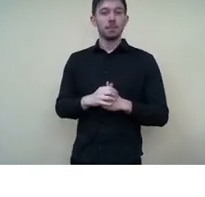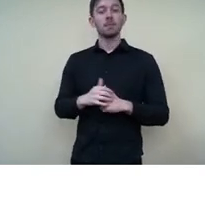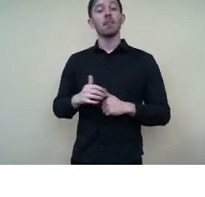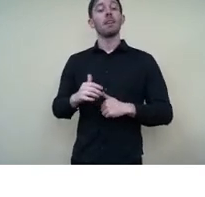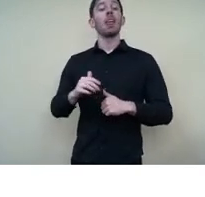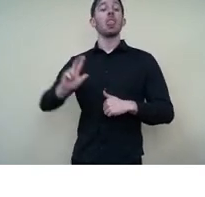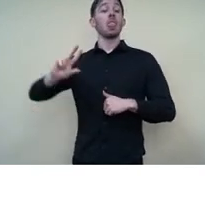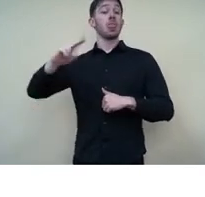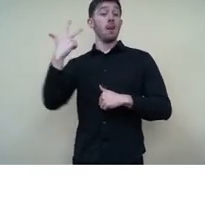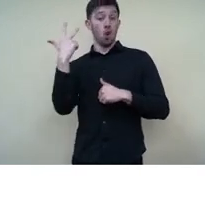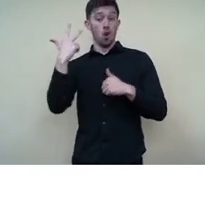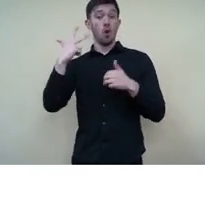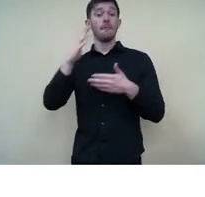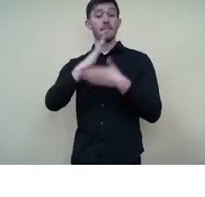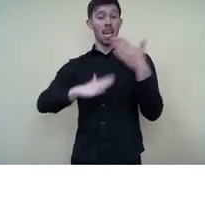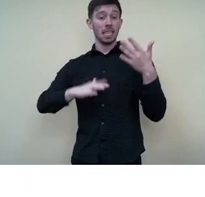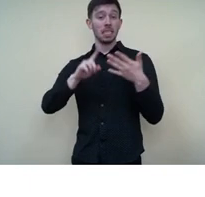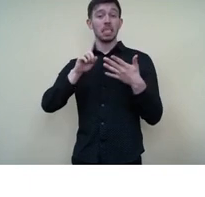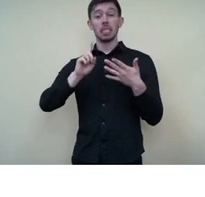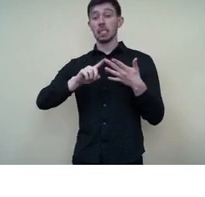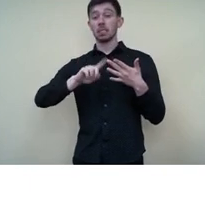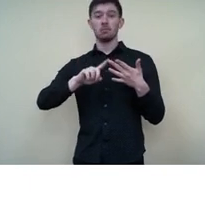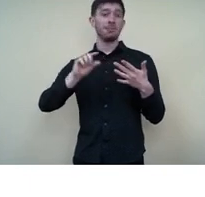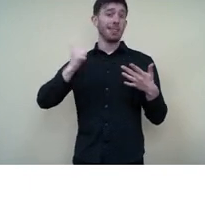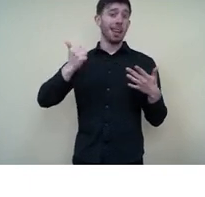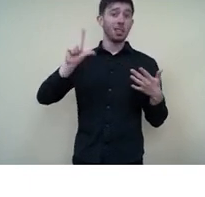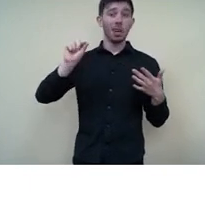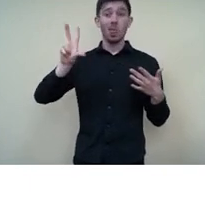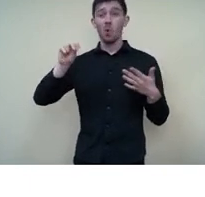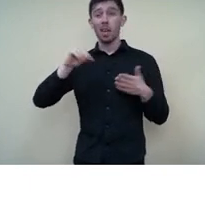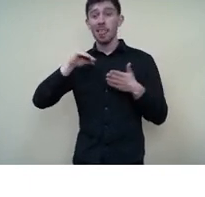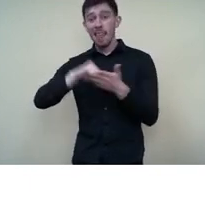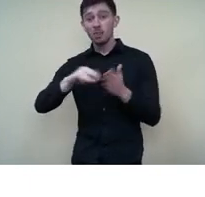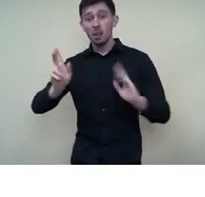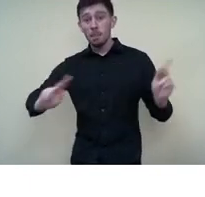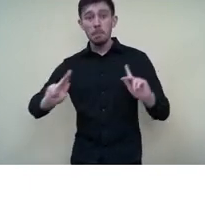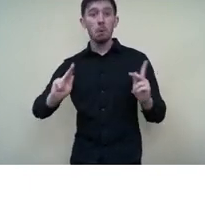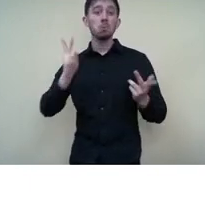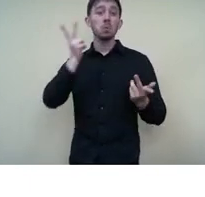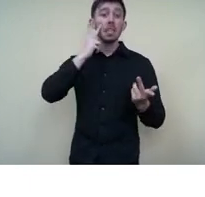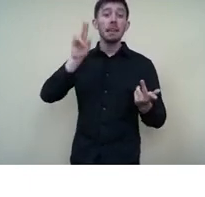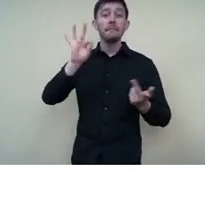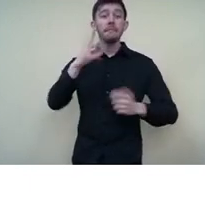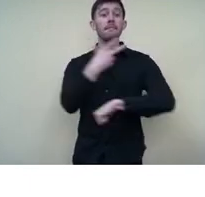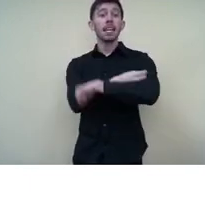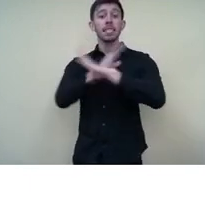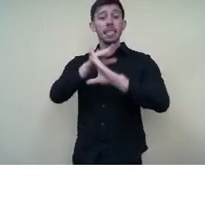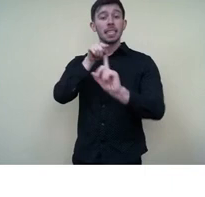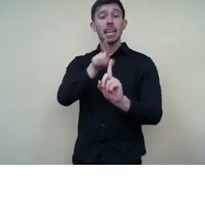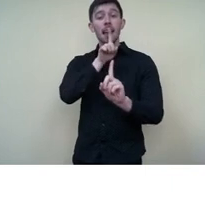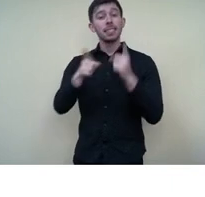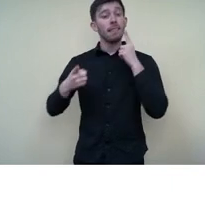that most of us really hear about. It's the one that's done in tens of thousands of people, and it's asking whether or not the vaccine is actually